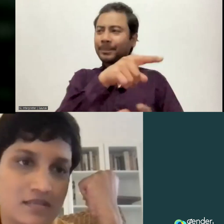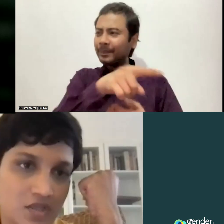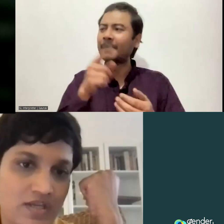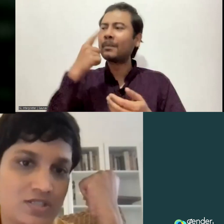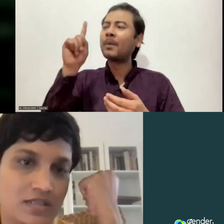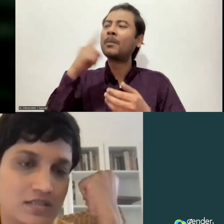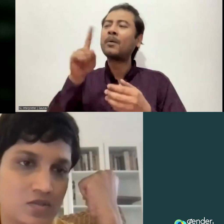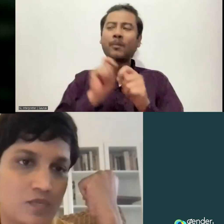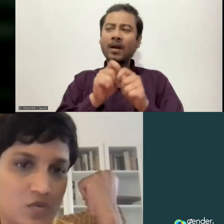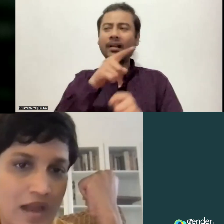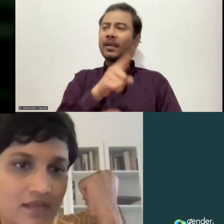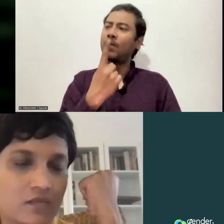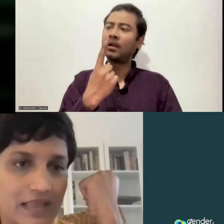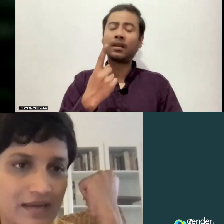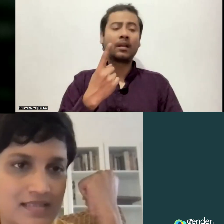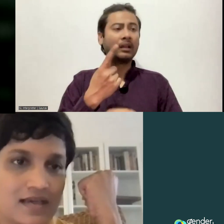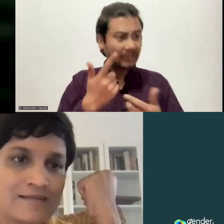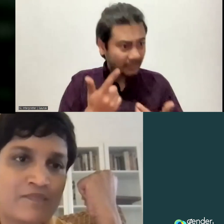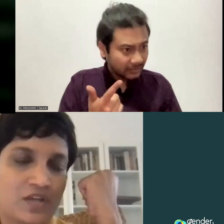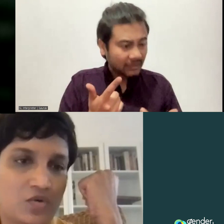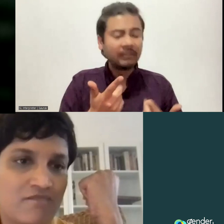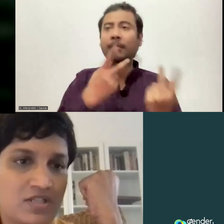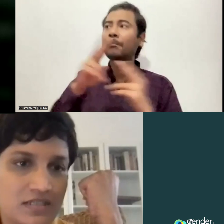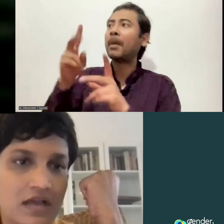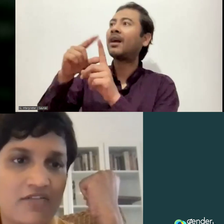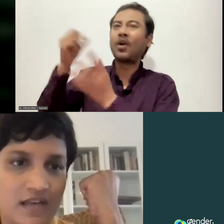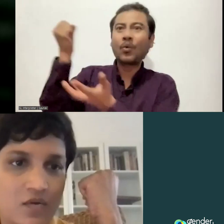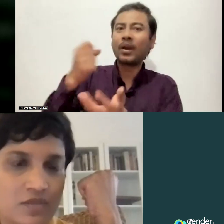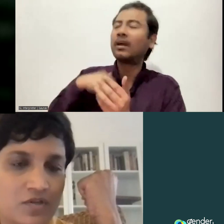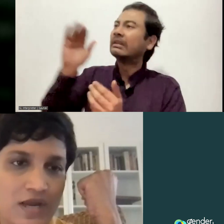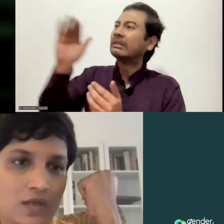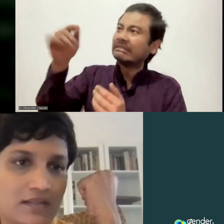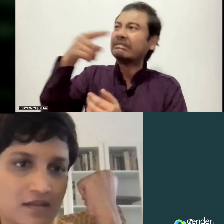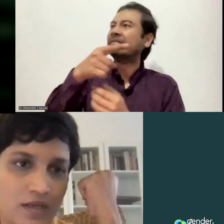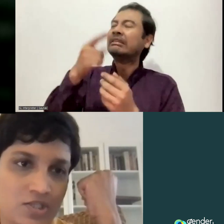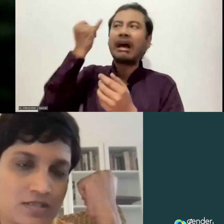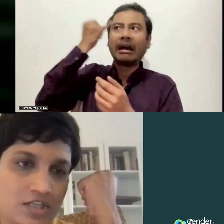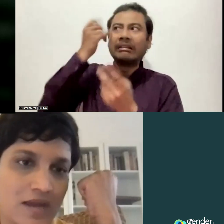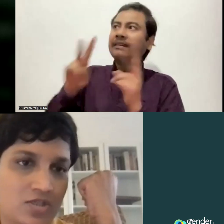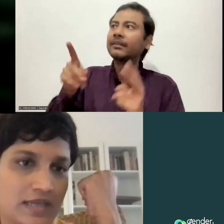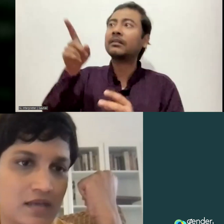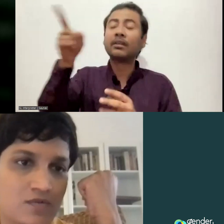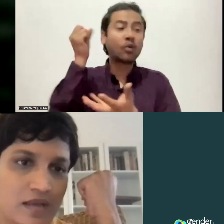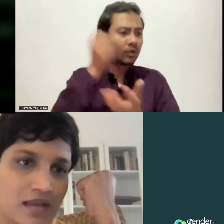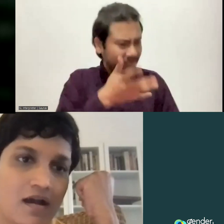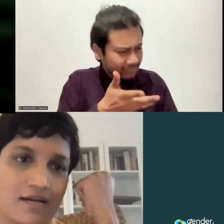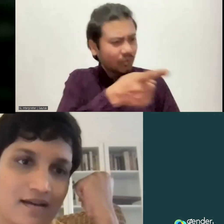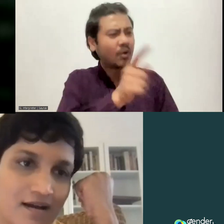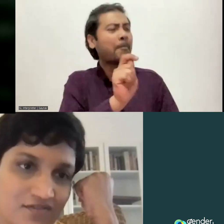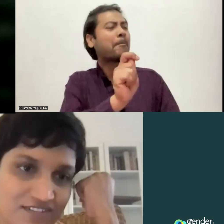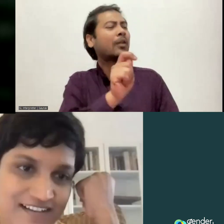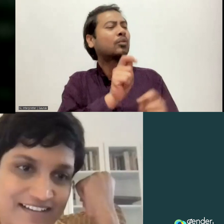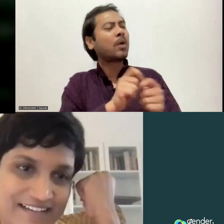directly answer your question is to have that willingness that you would have budgeted half an hour because you had only 3 questions and you actually end up spending an